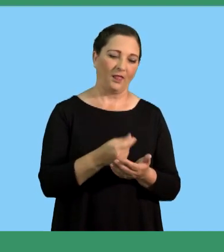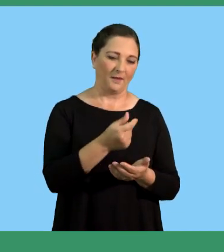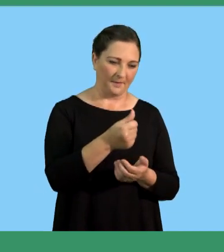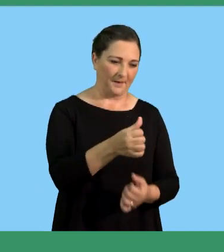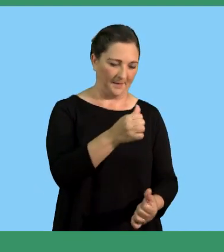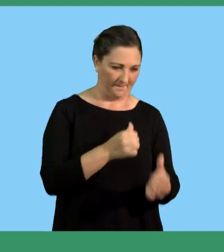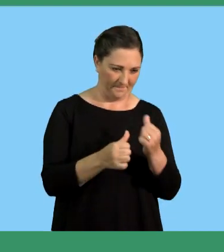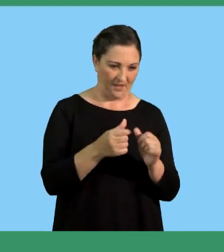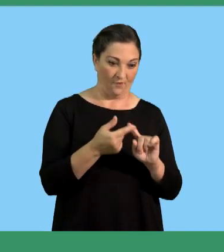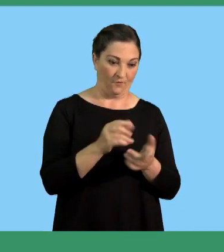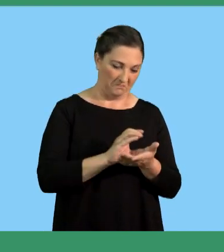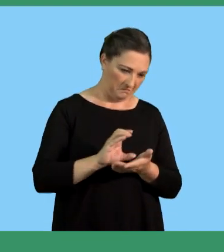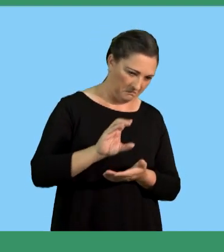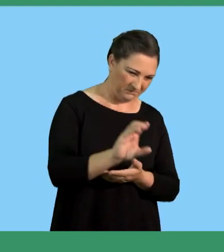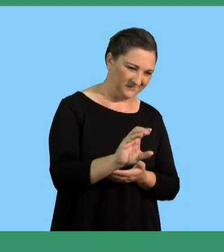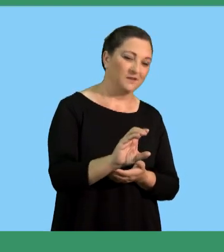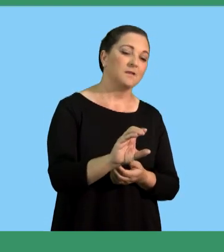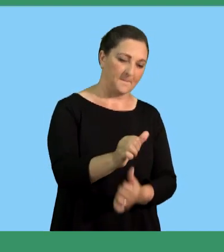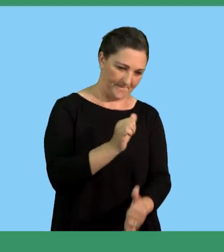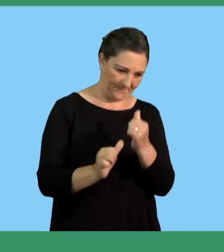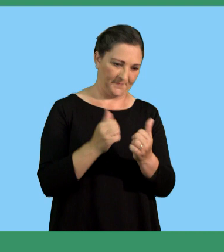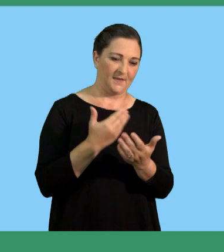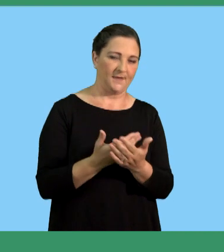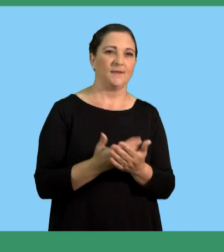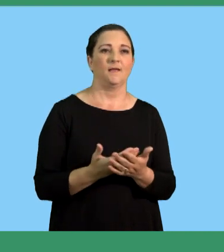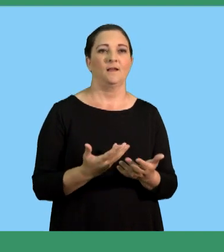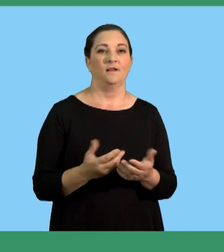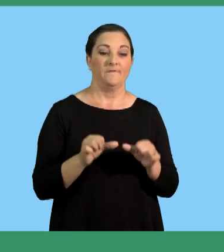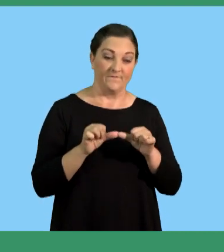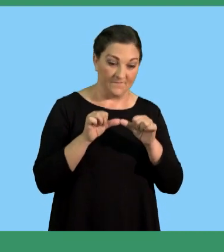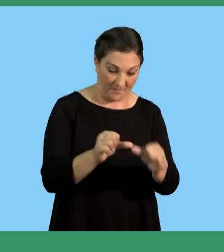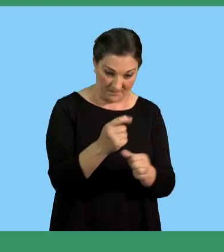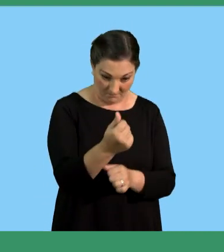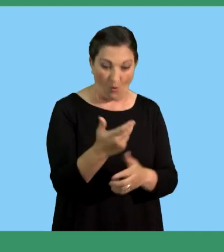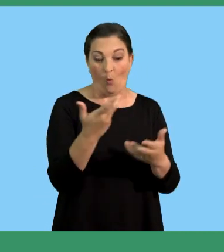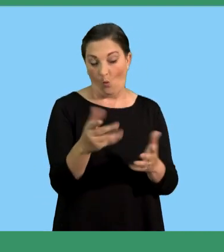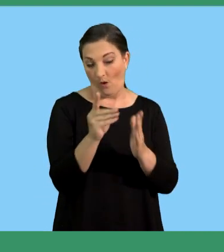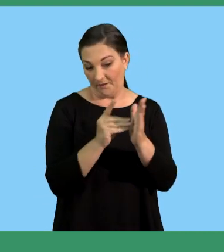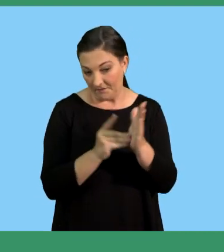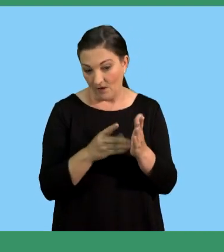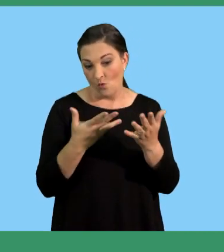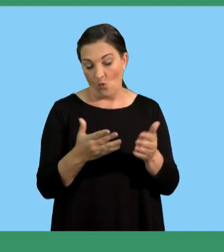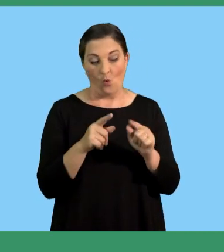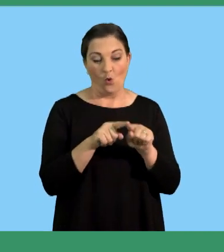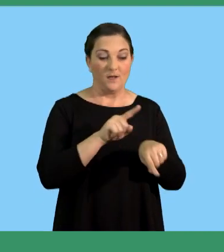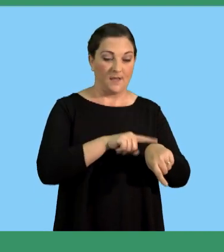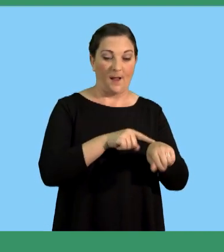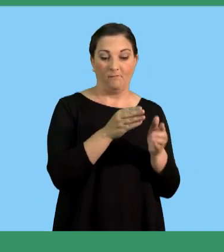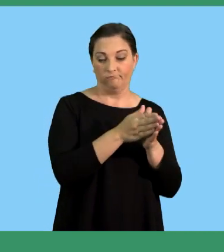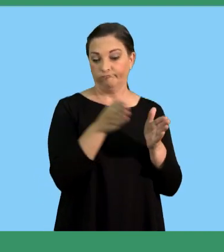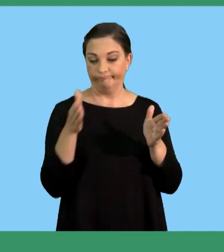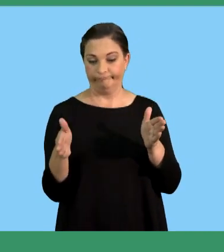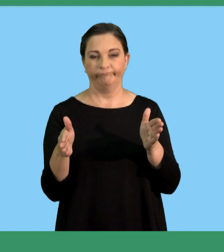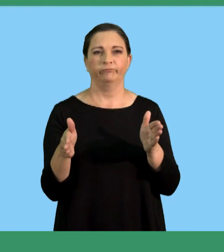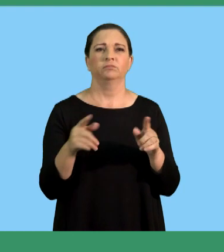an option of the issuing company, either at a fixed price on a specified date or over a certain period of time. So